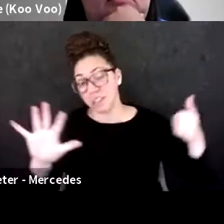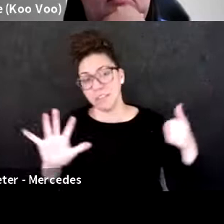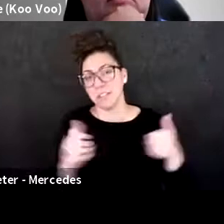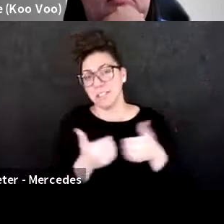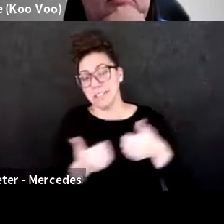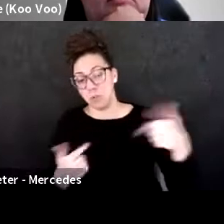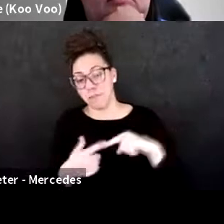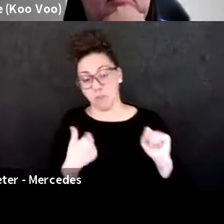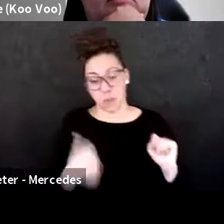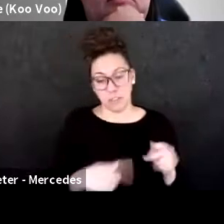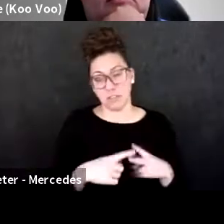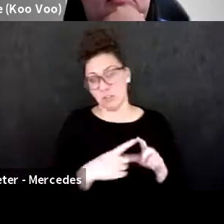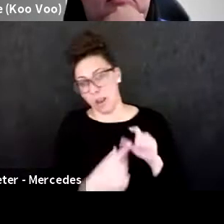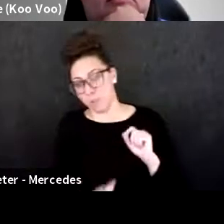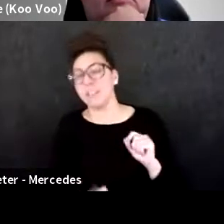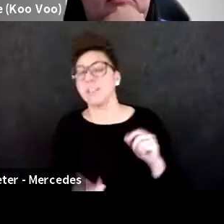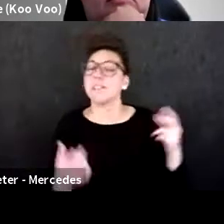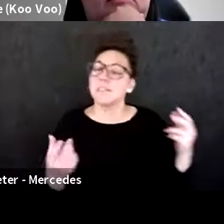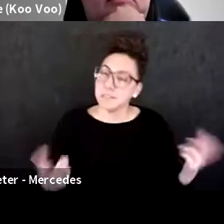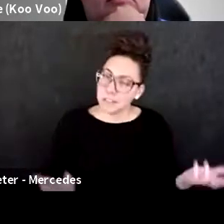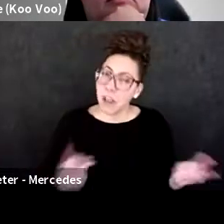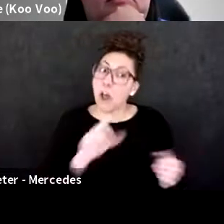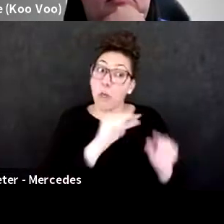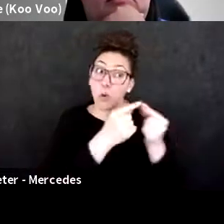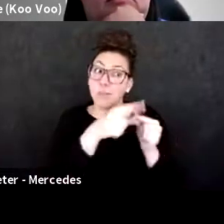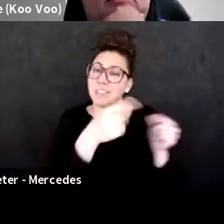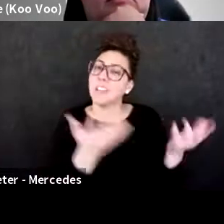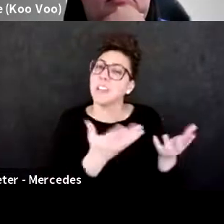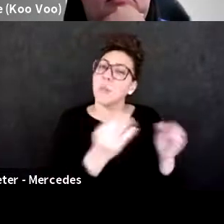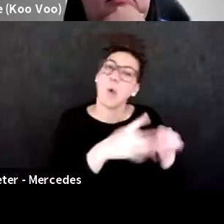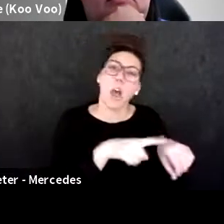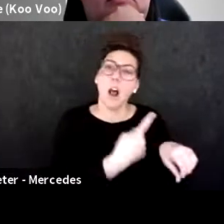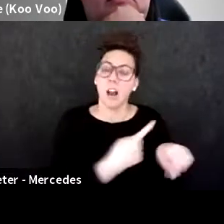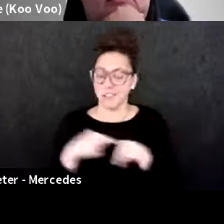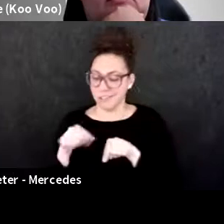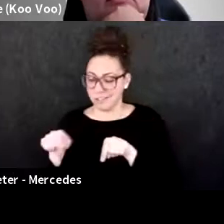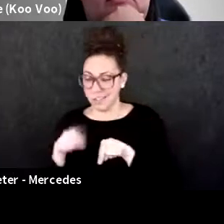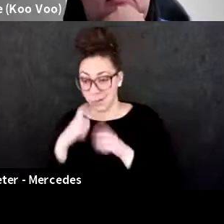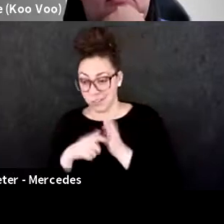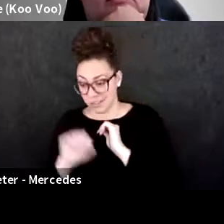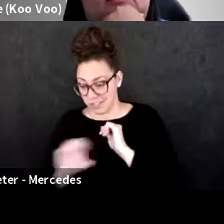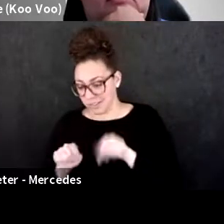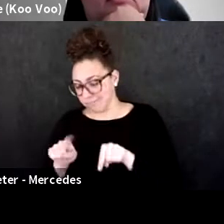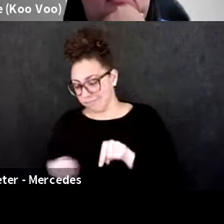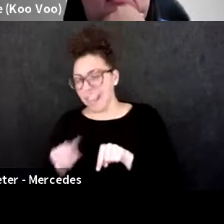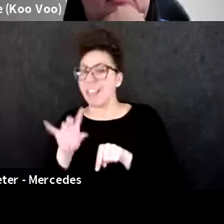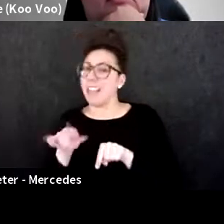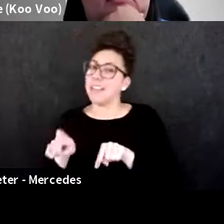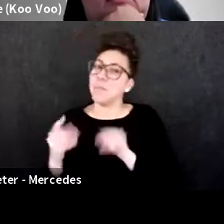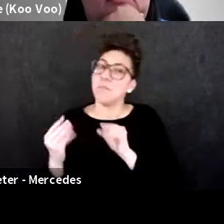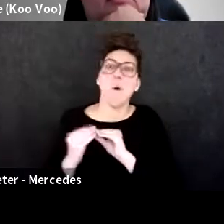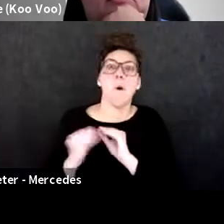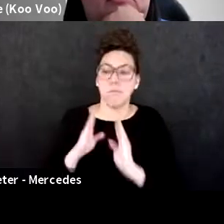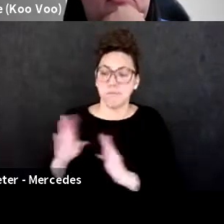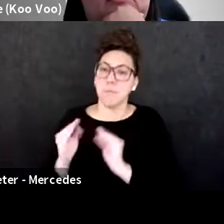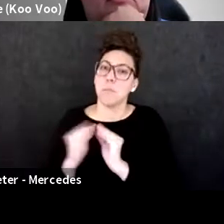much longer, you see that they need additional assistance. And we need to funnel money to work like UCR